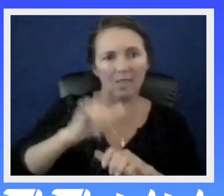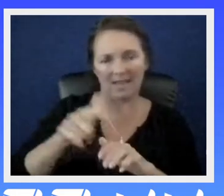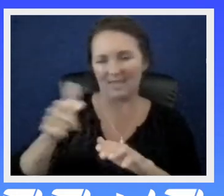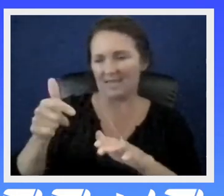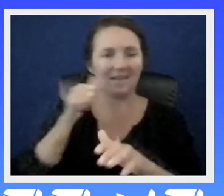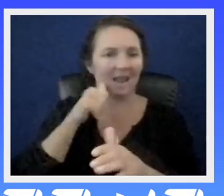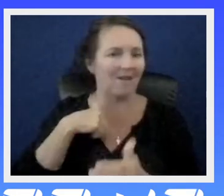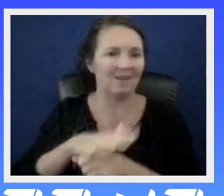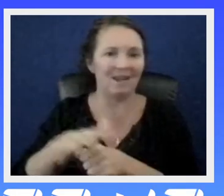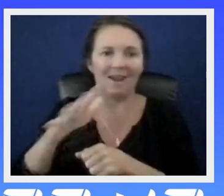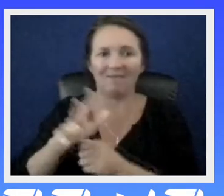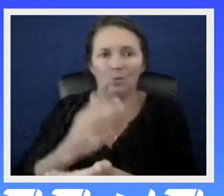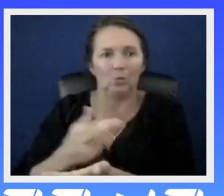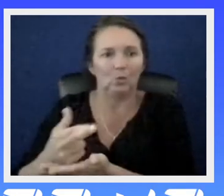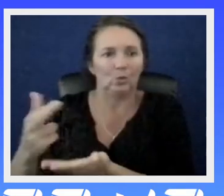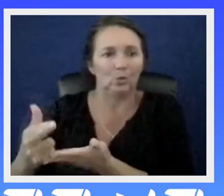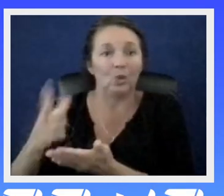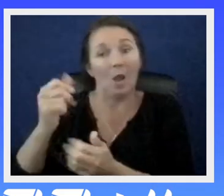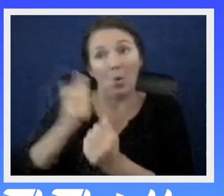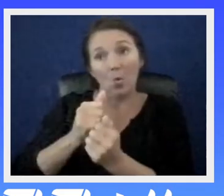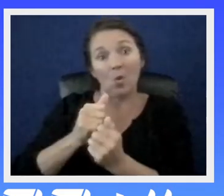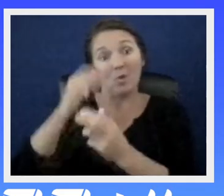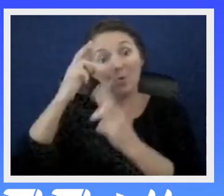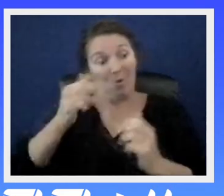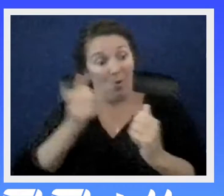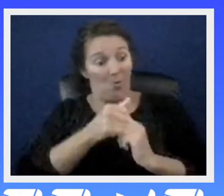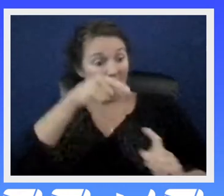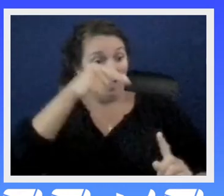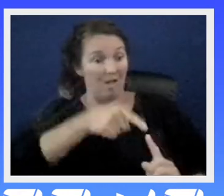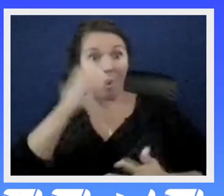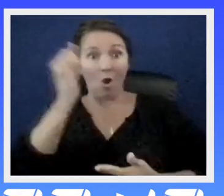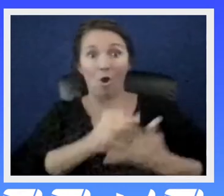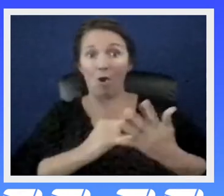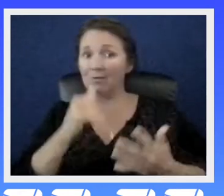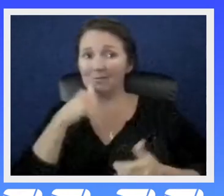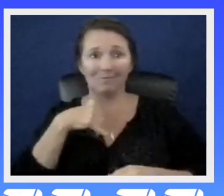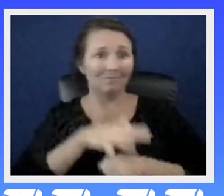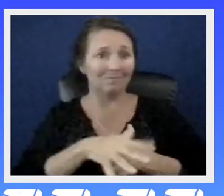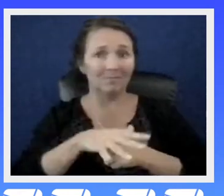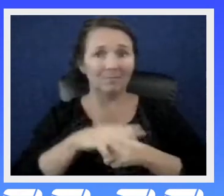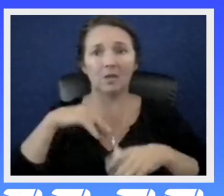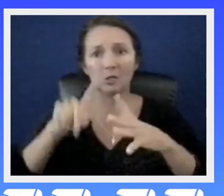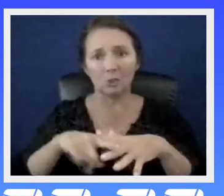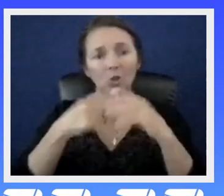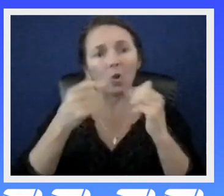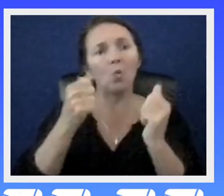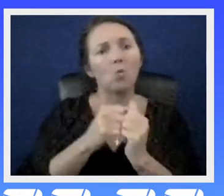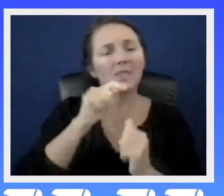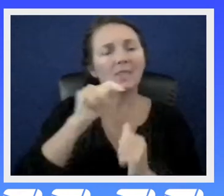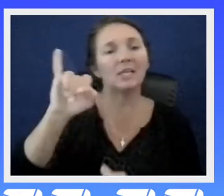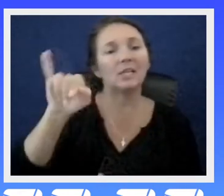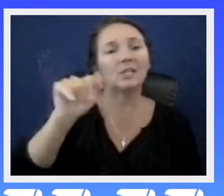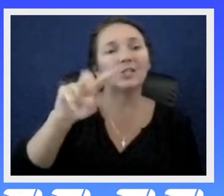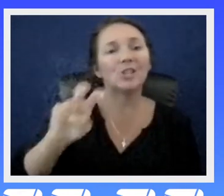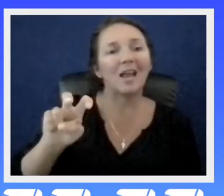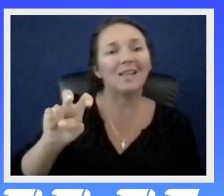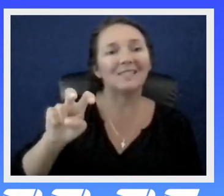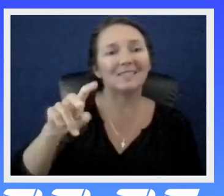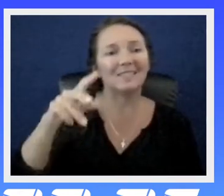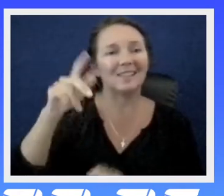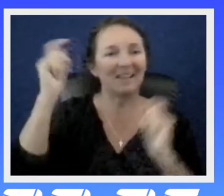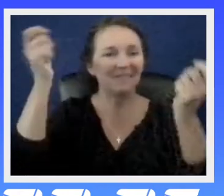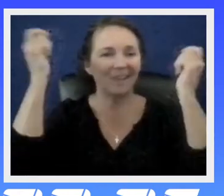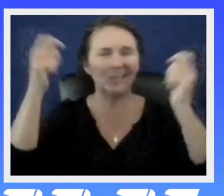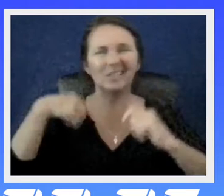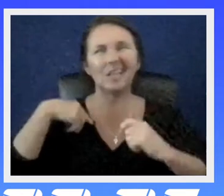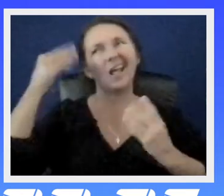with respect to the arts community, we've done incredible things. I started the Mattapan Jazz and Unity Festival. When folks said, yeah, we'll think about doing it, I